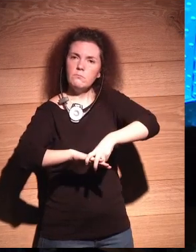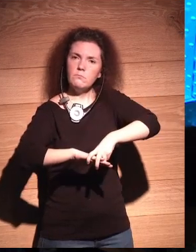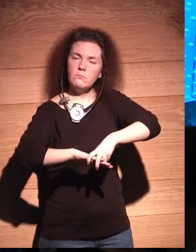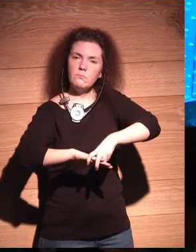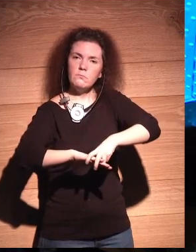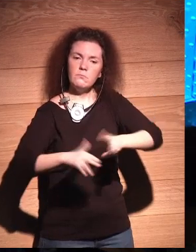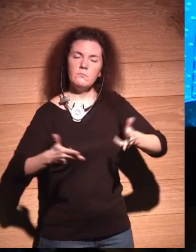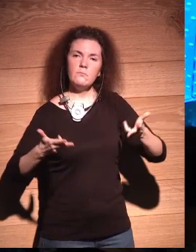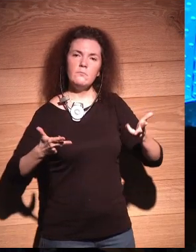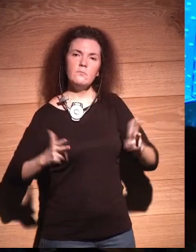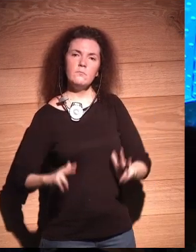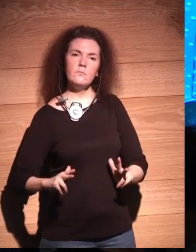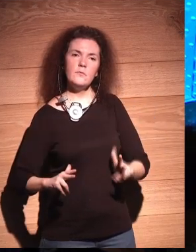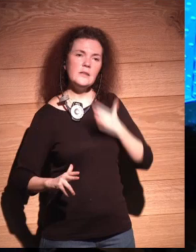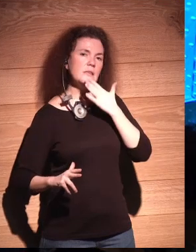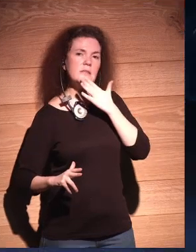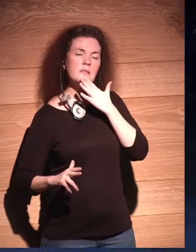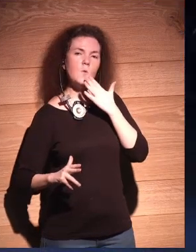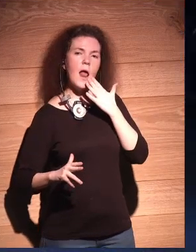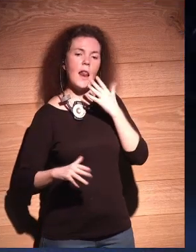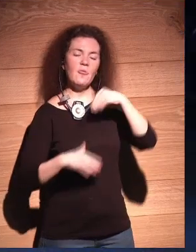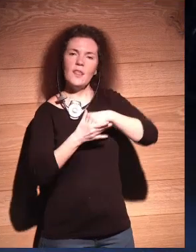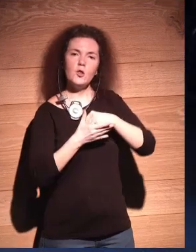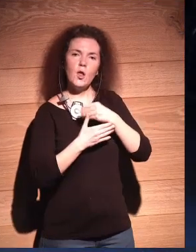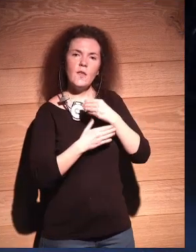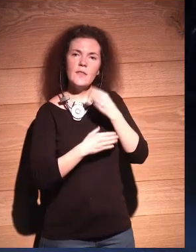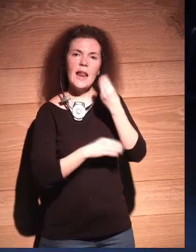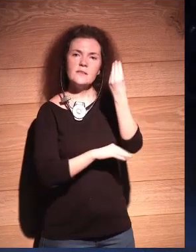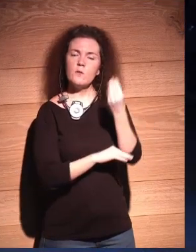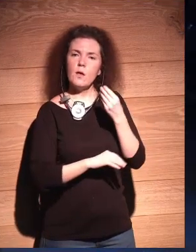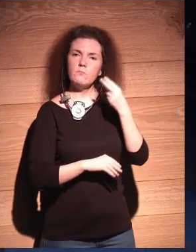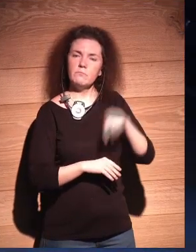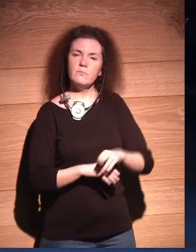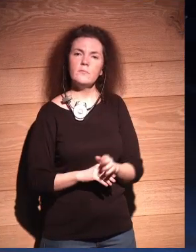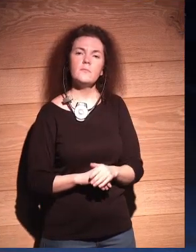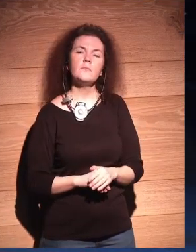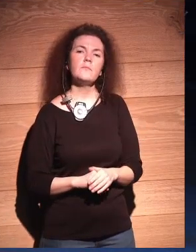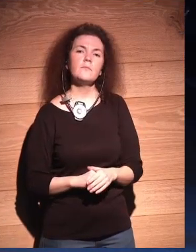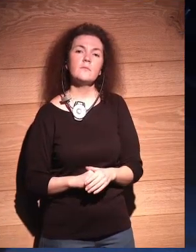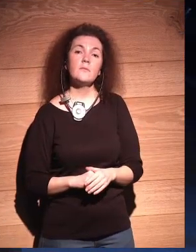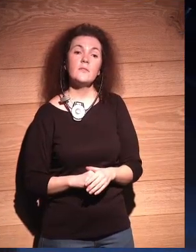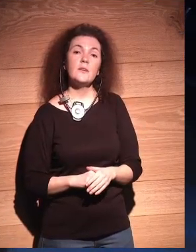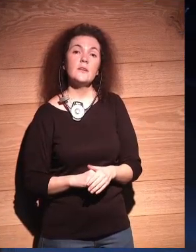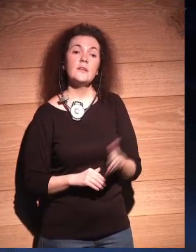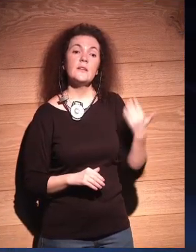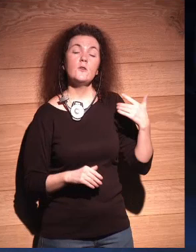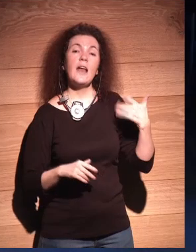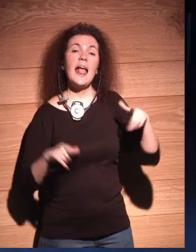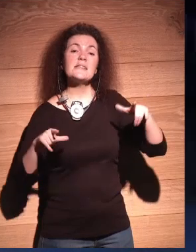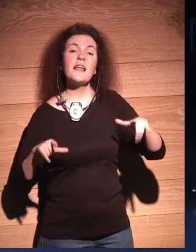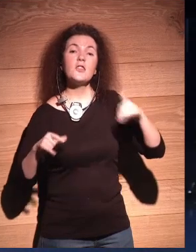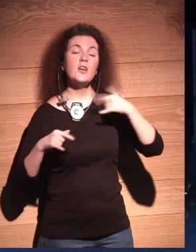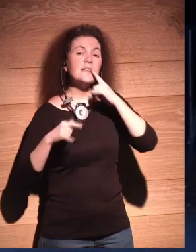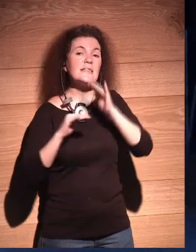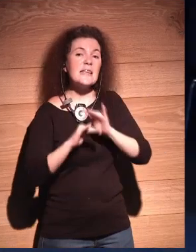it was going to be a sort of silent thing, but he was so articulate and such an incredible articulate